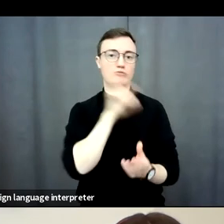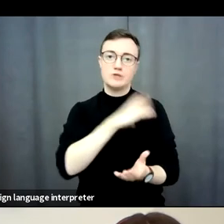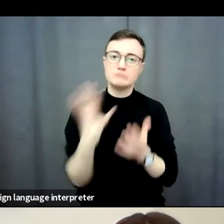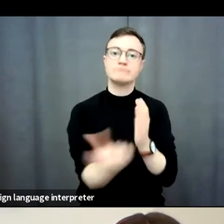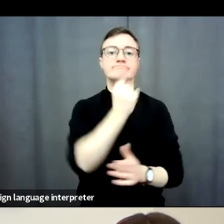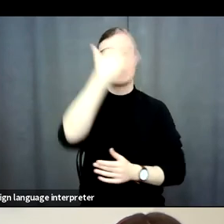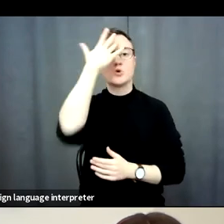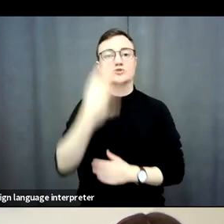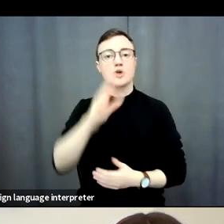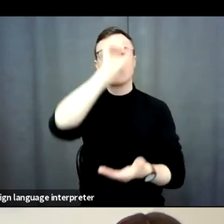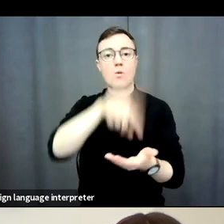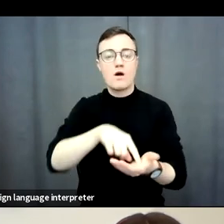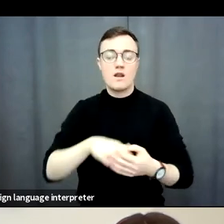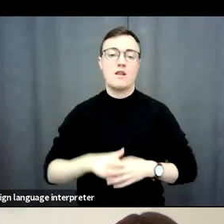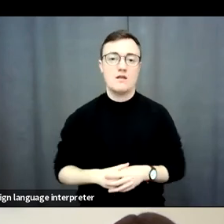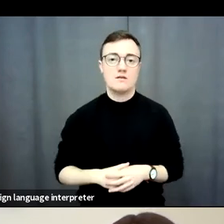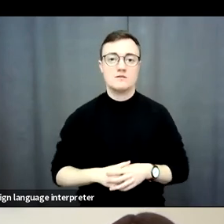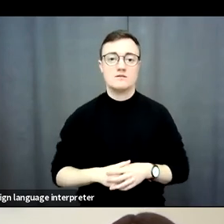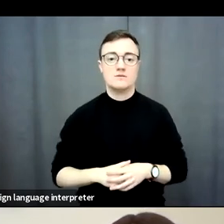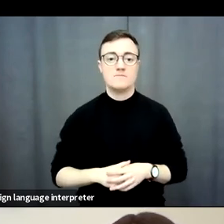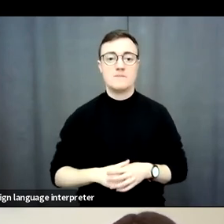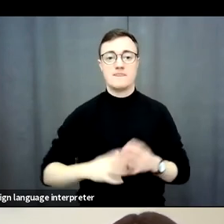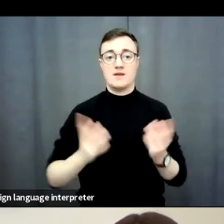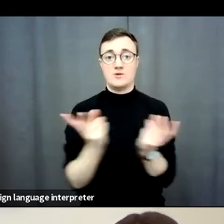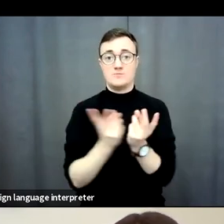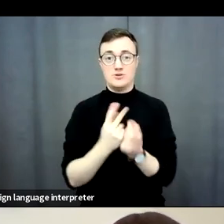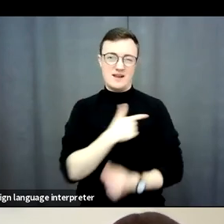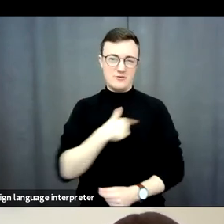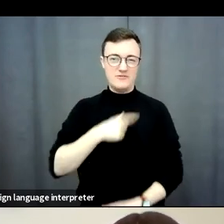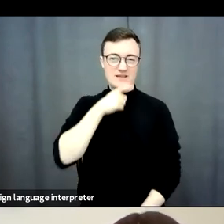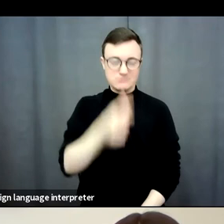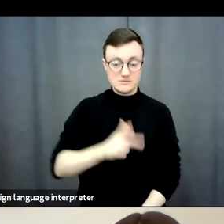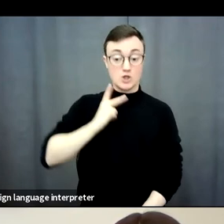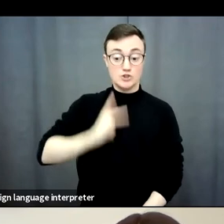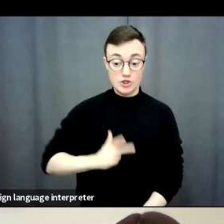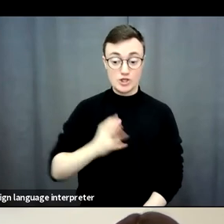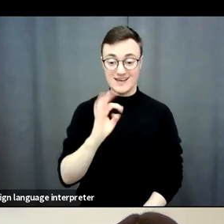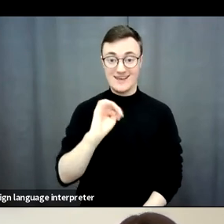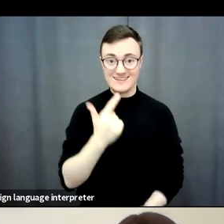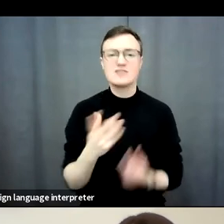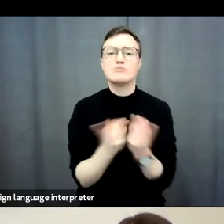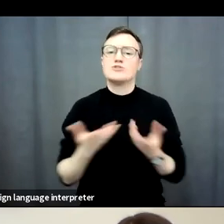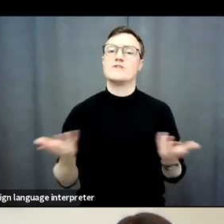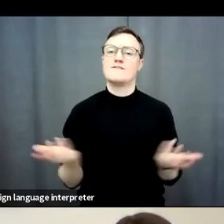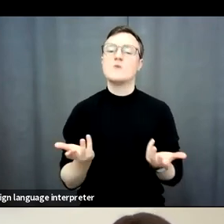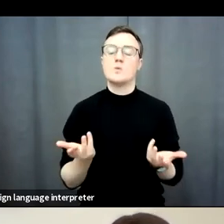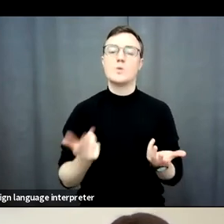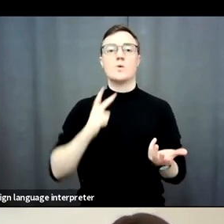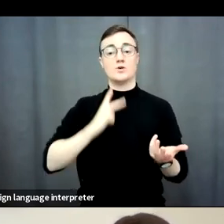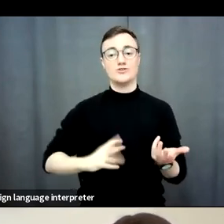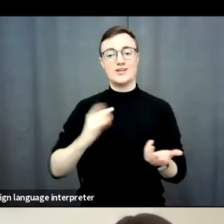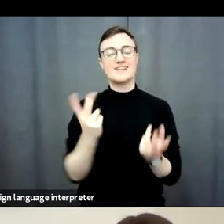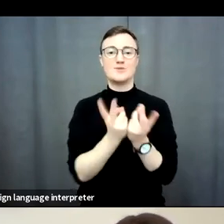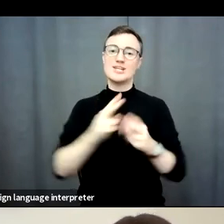And what do we mean with safety? We mean that safety is to feel